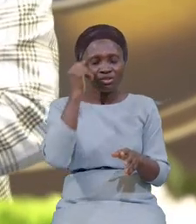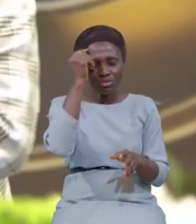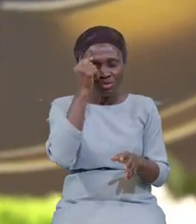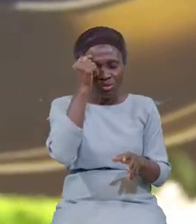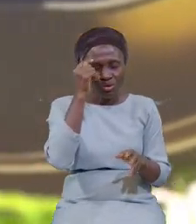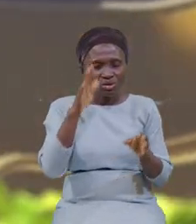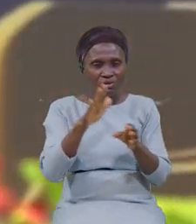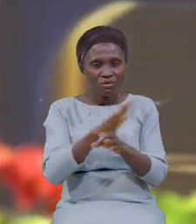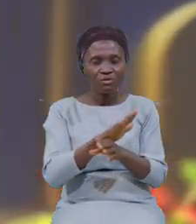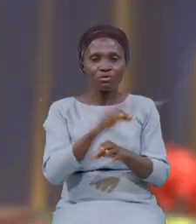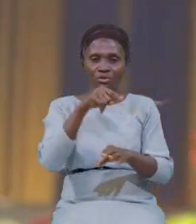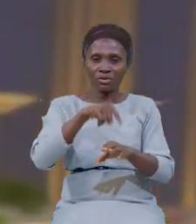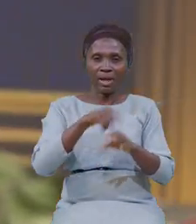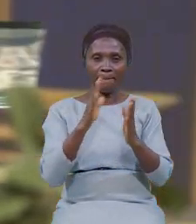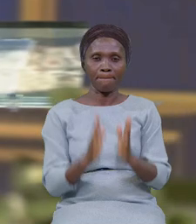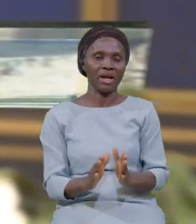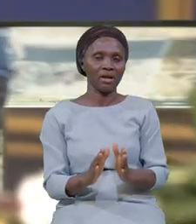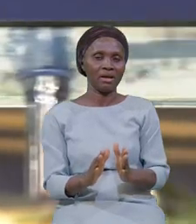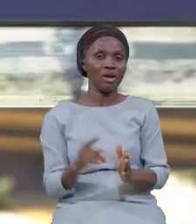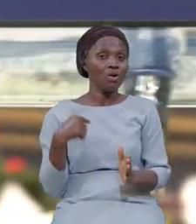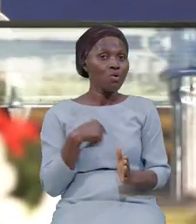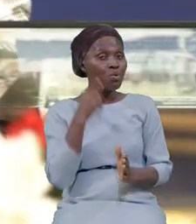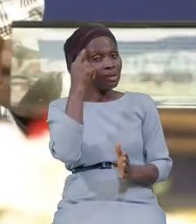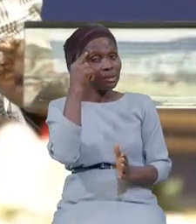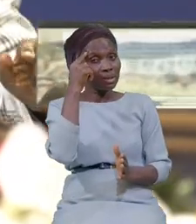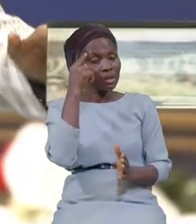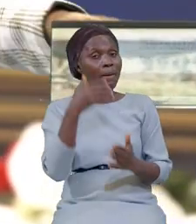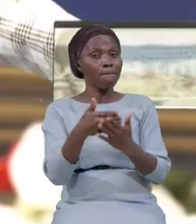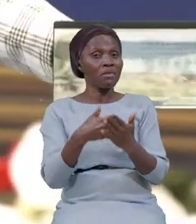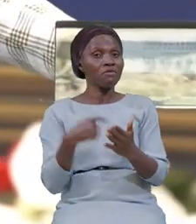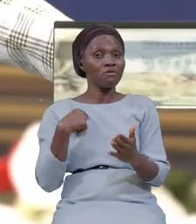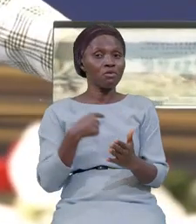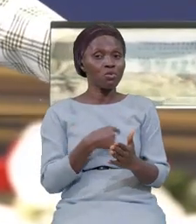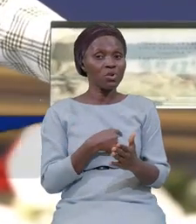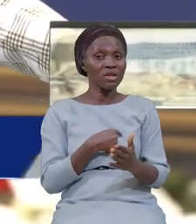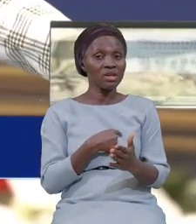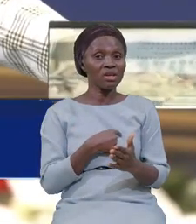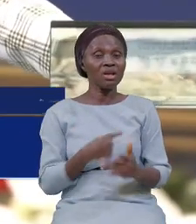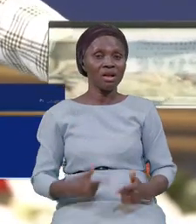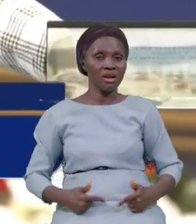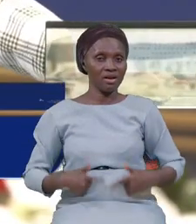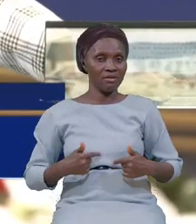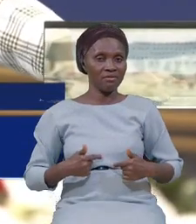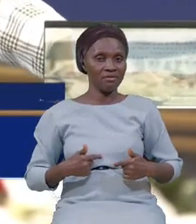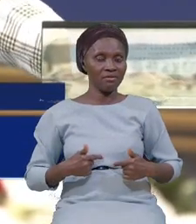timer. Thoughtful. We think before we leap. We think before we take action. We